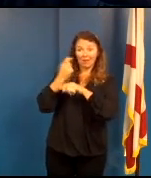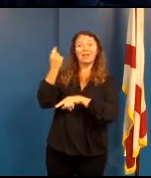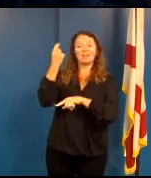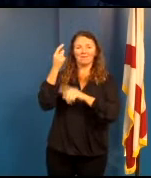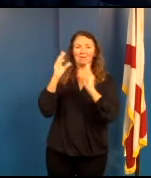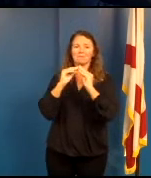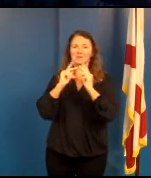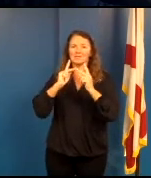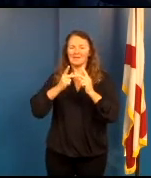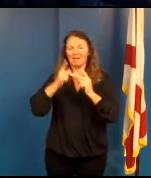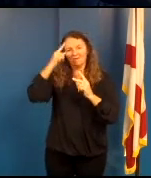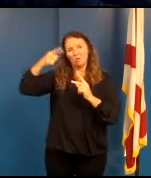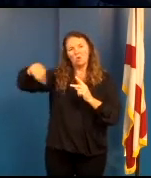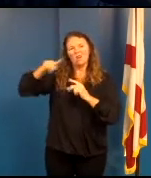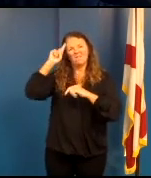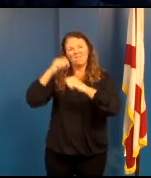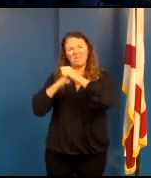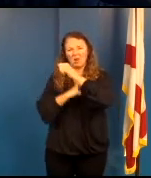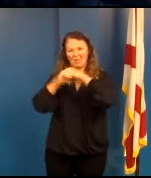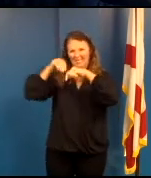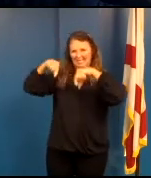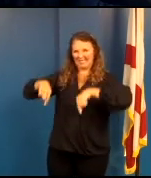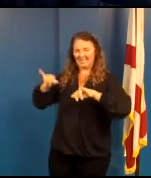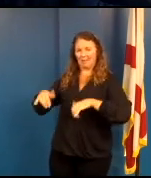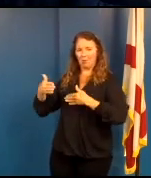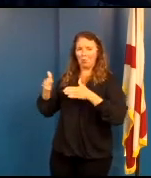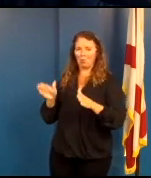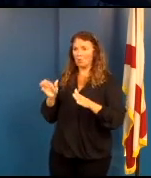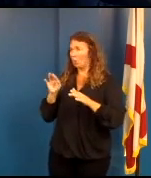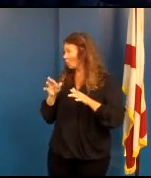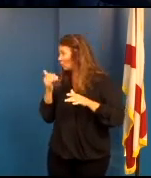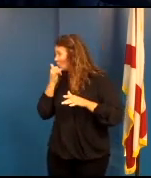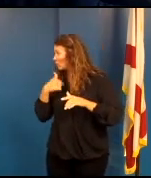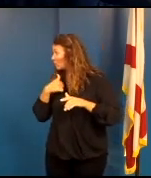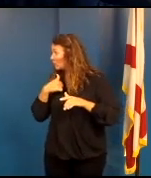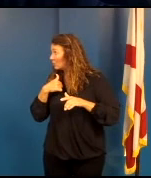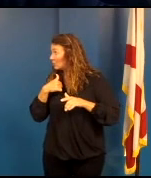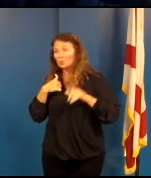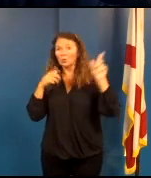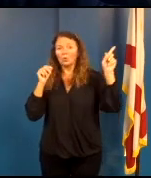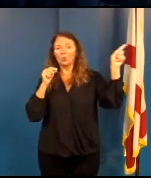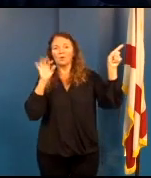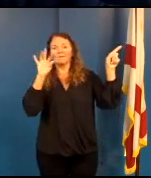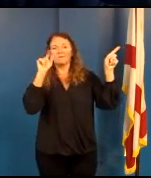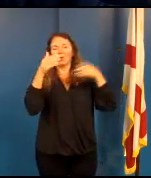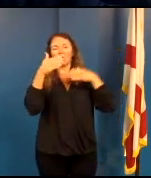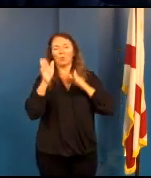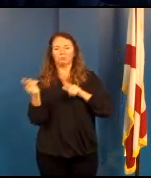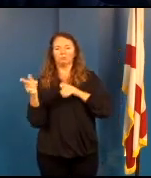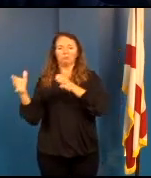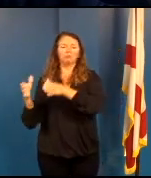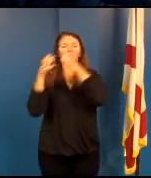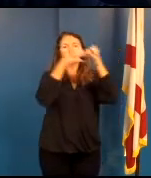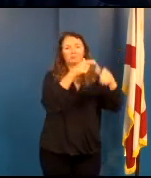11, okay. Right at 11, back here in this room then. Or are we gonna be over in the? We're gonna be in the Florida room. In the Florida room.